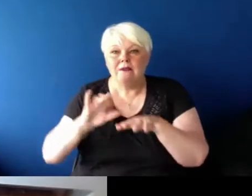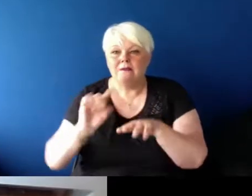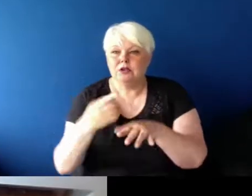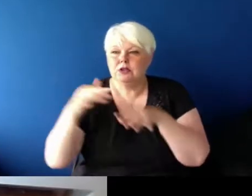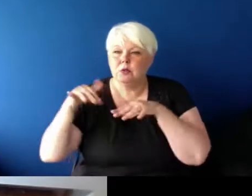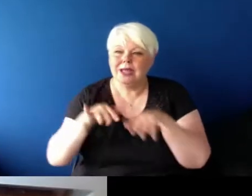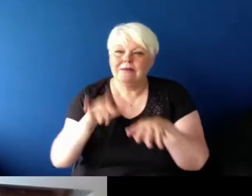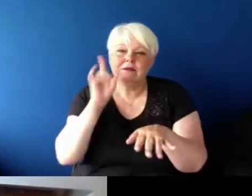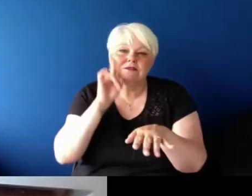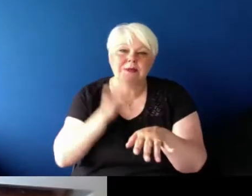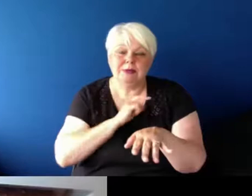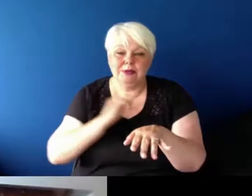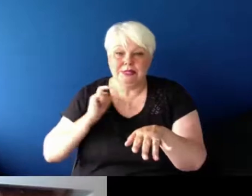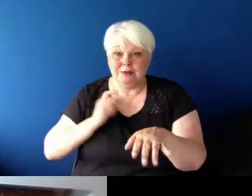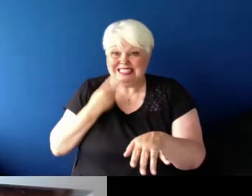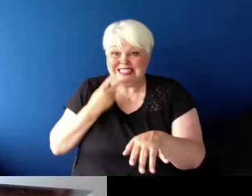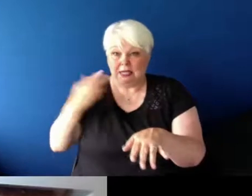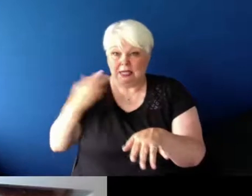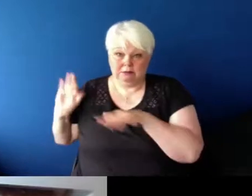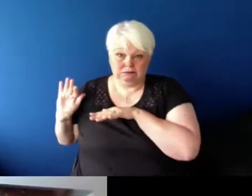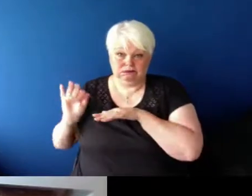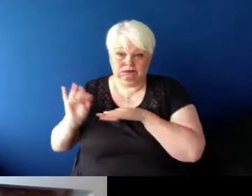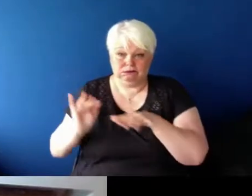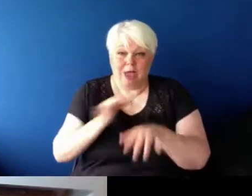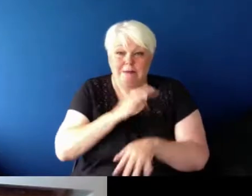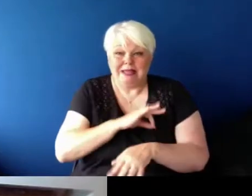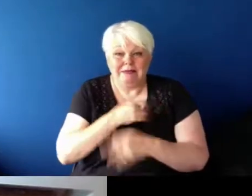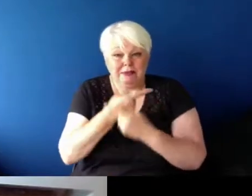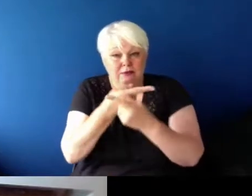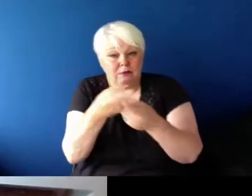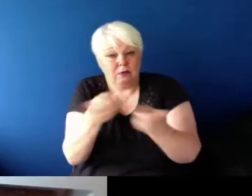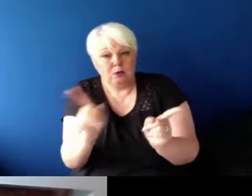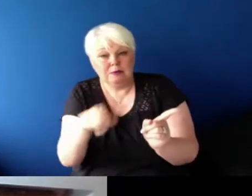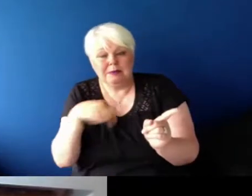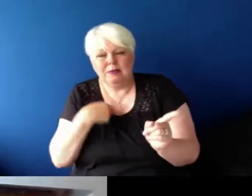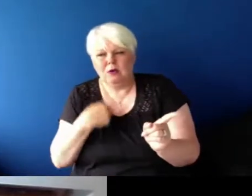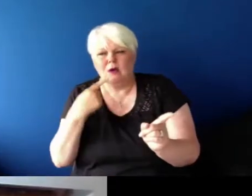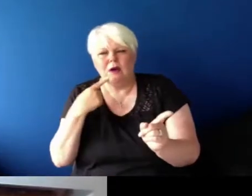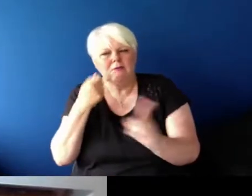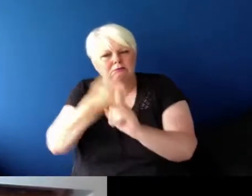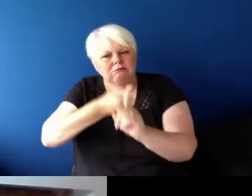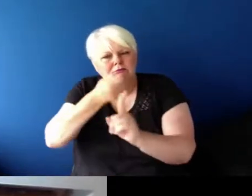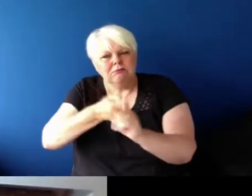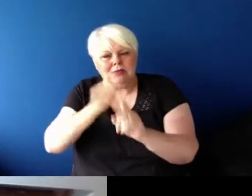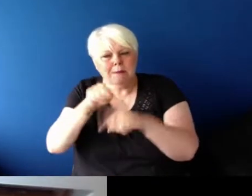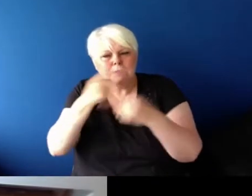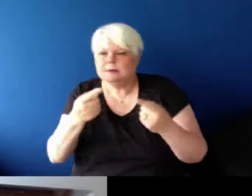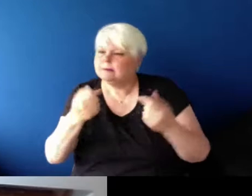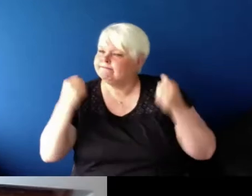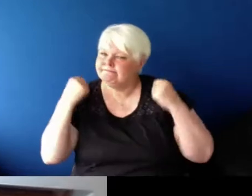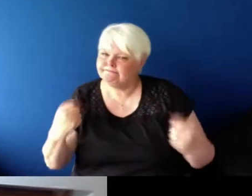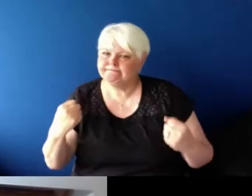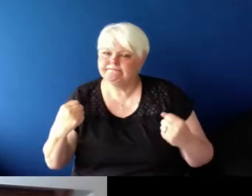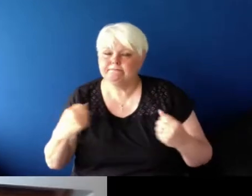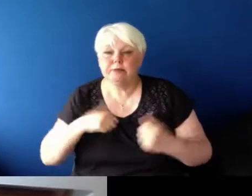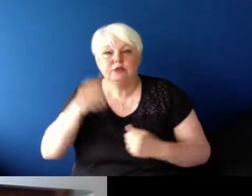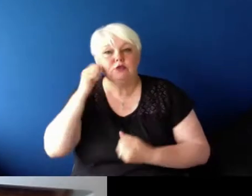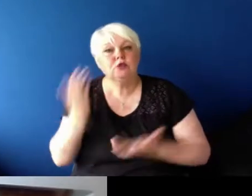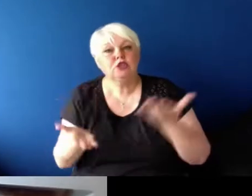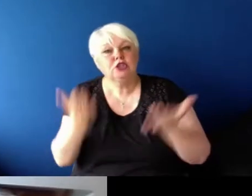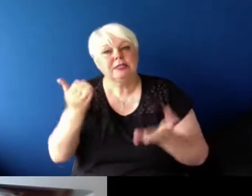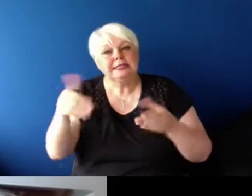I benefited from the pioneers and from the people that really fought for something that they thought was impossible, but knew it was a matter of justice and